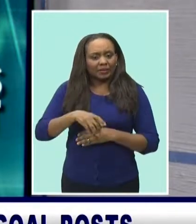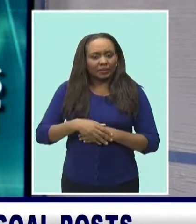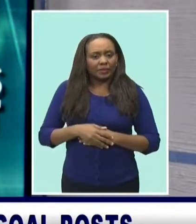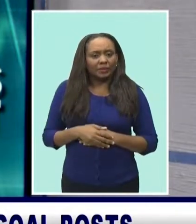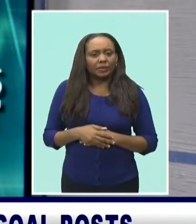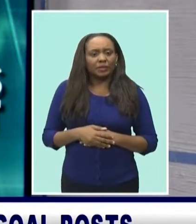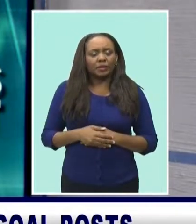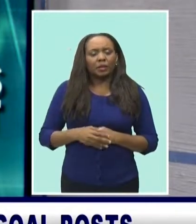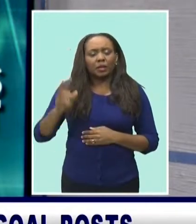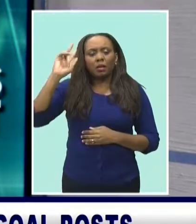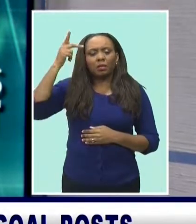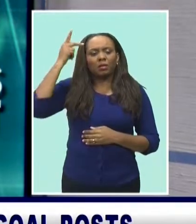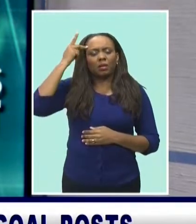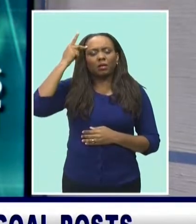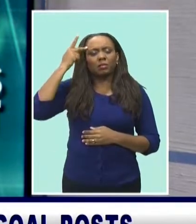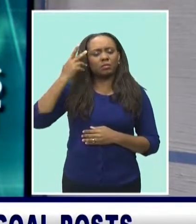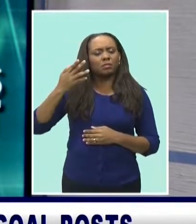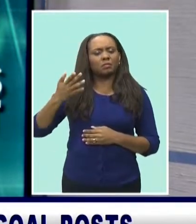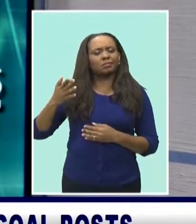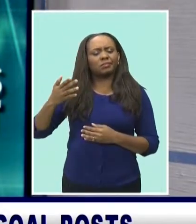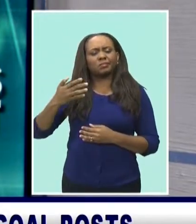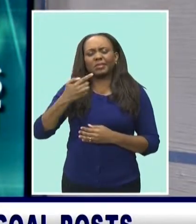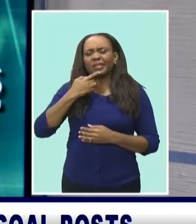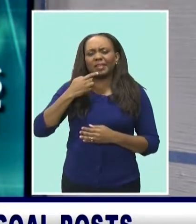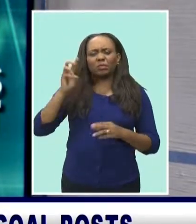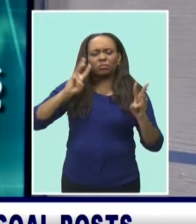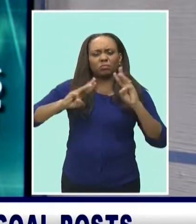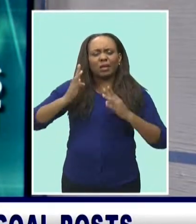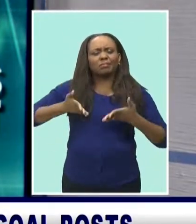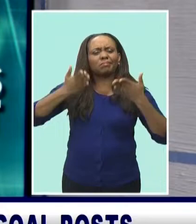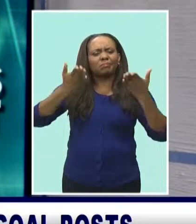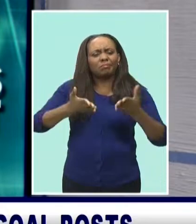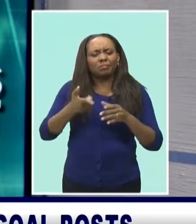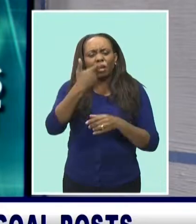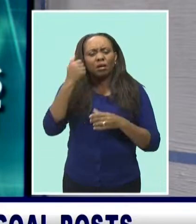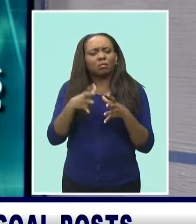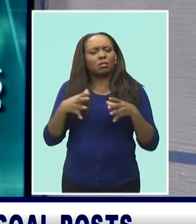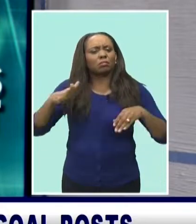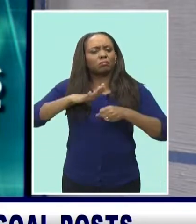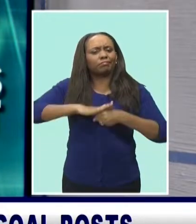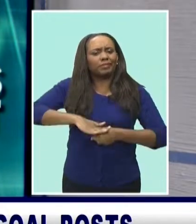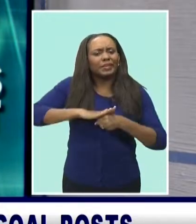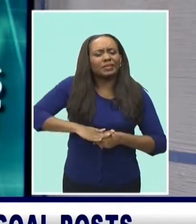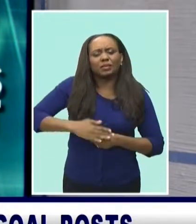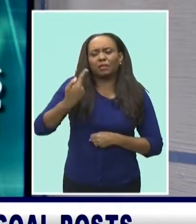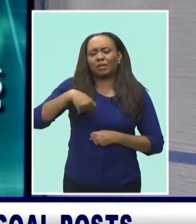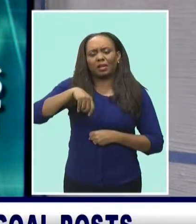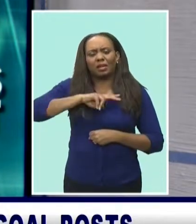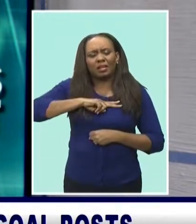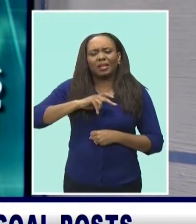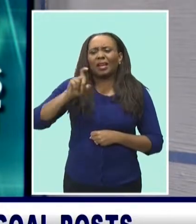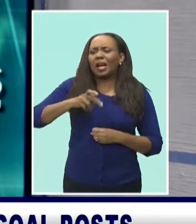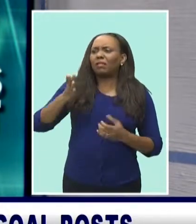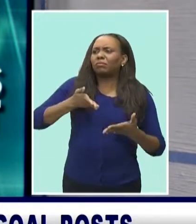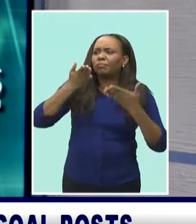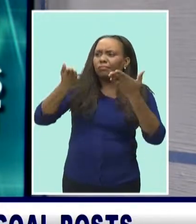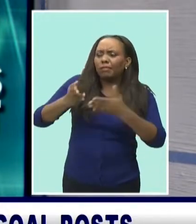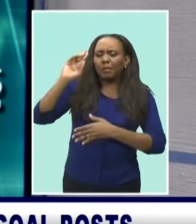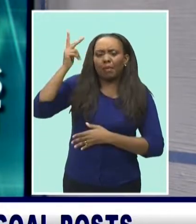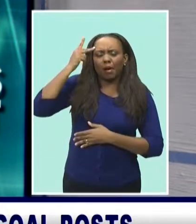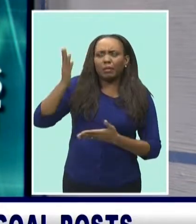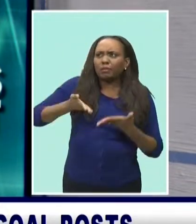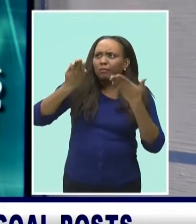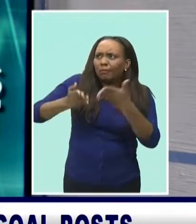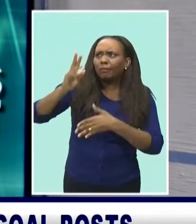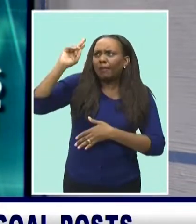of Parliament have voiced their concerns about the pressure on Barbados and the constant need to go to Parliament to make changes to our legislation.